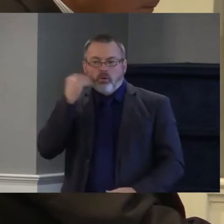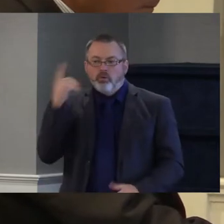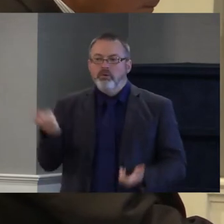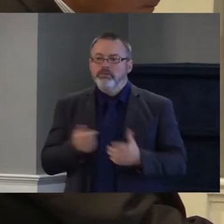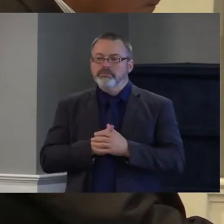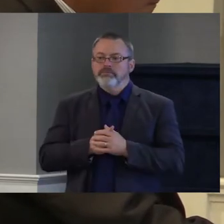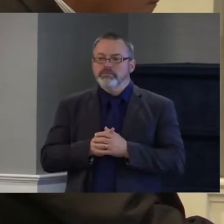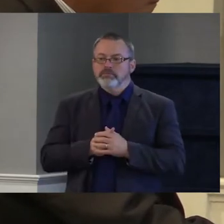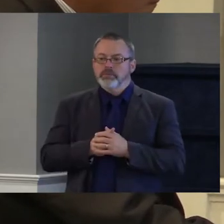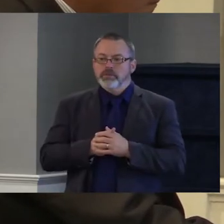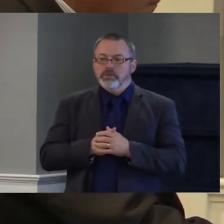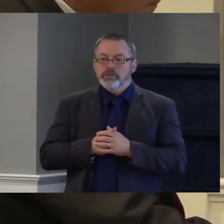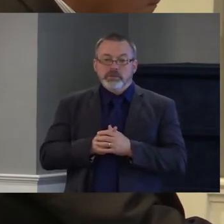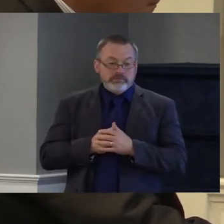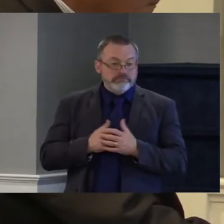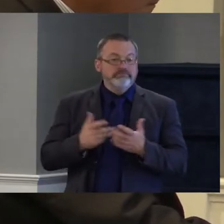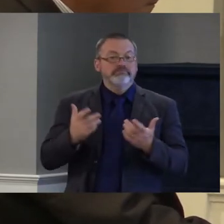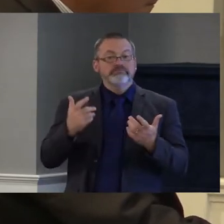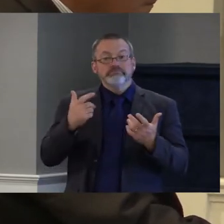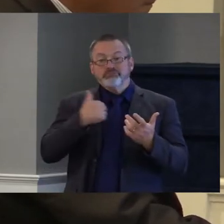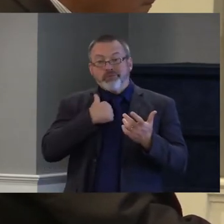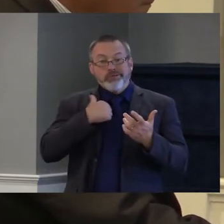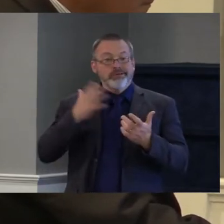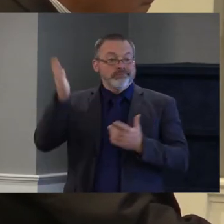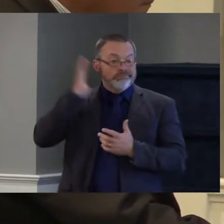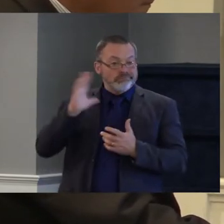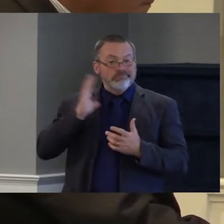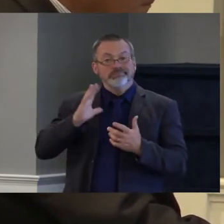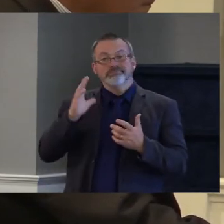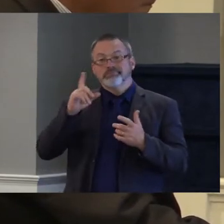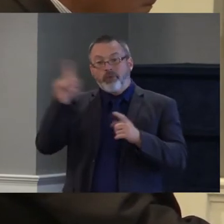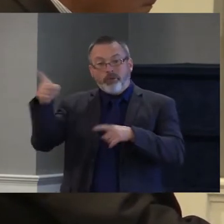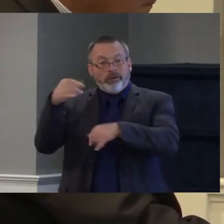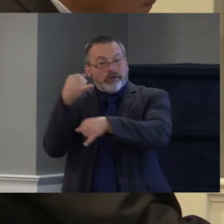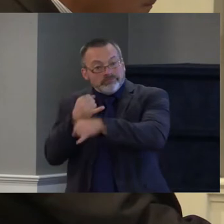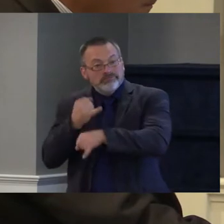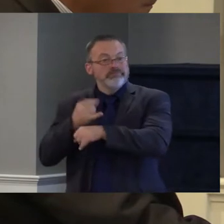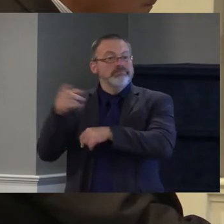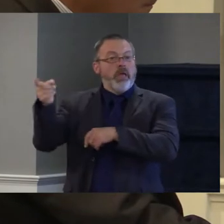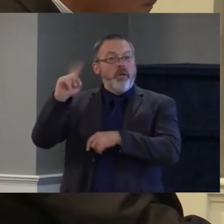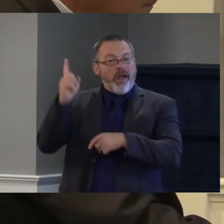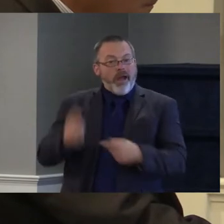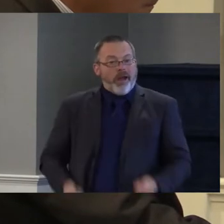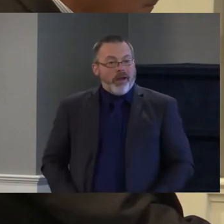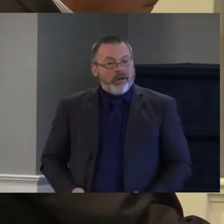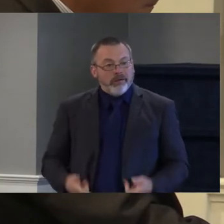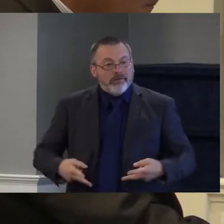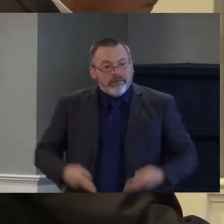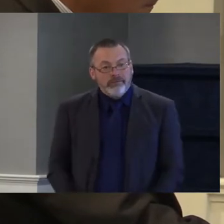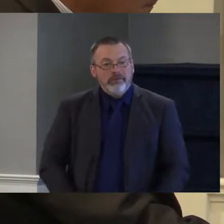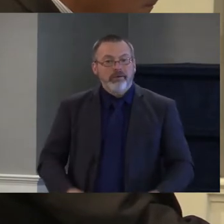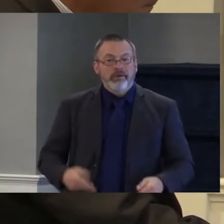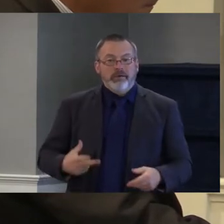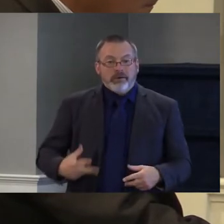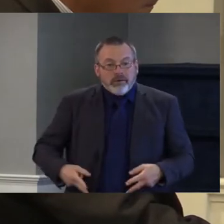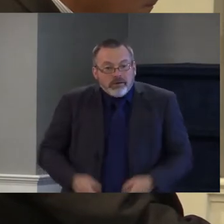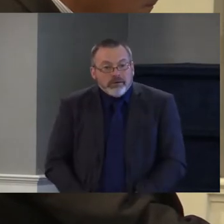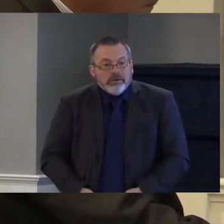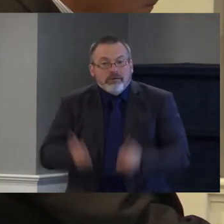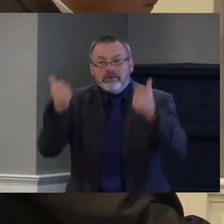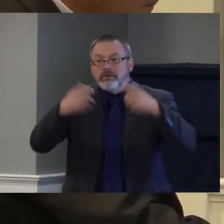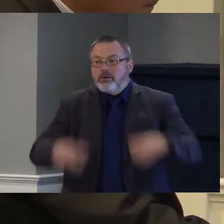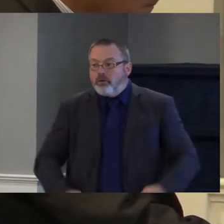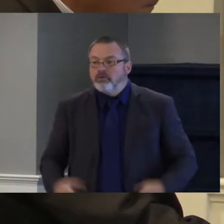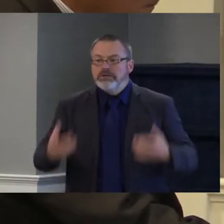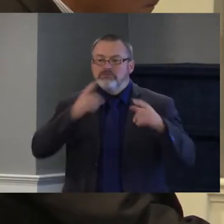avoid institutionalization, the world was not designed for you. Buildings were not accessible, housing was poor, and